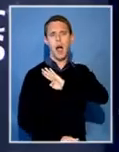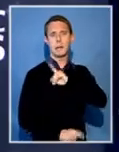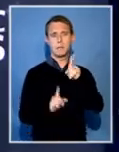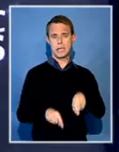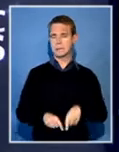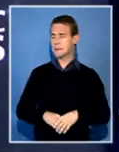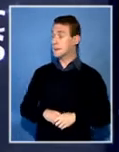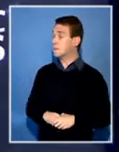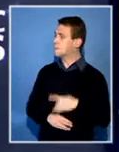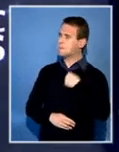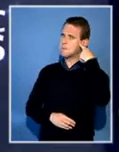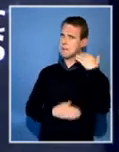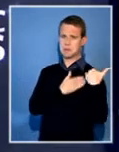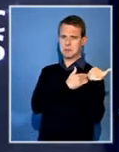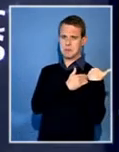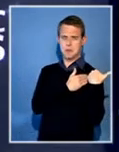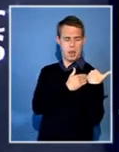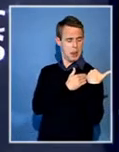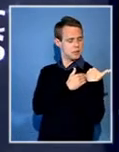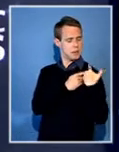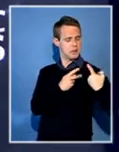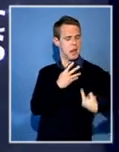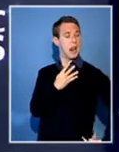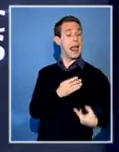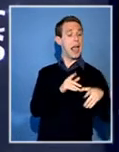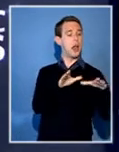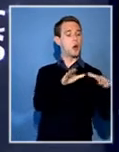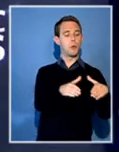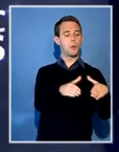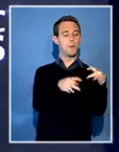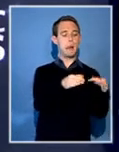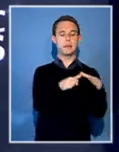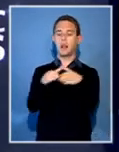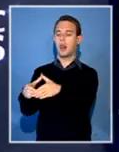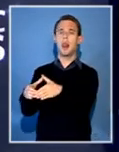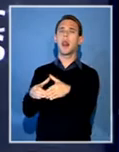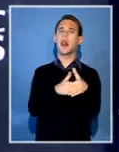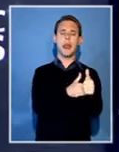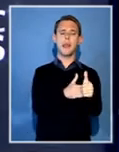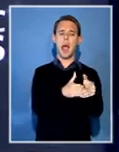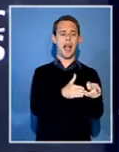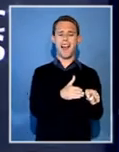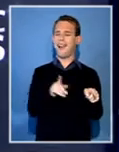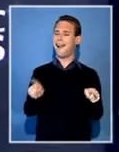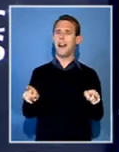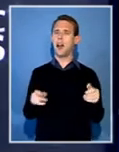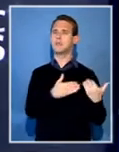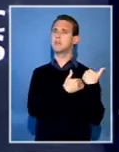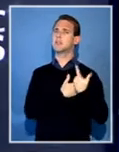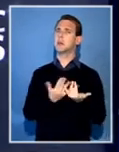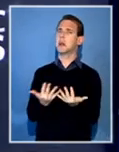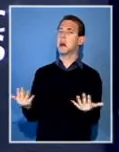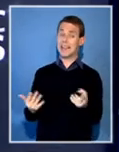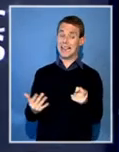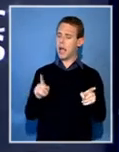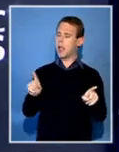of responsibility would you say lies with leadership of political parties and warring and rival parties in that province? What should